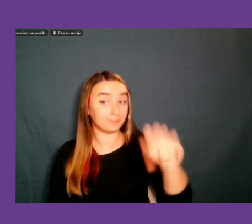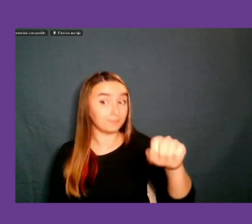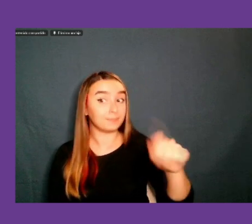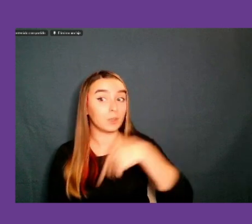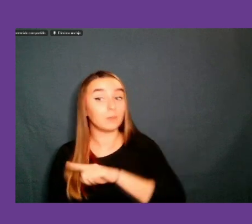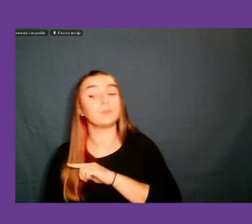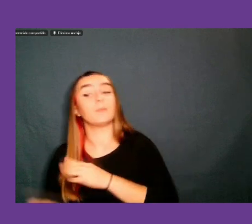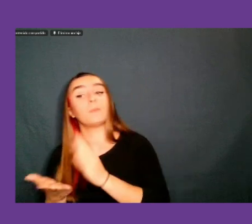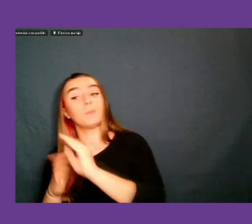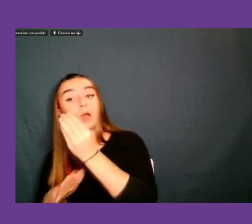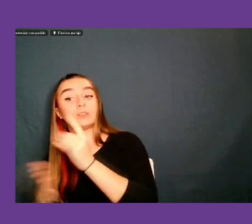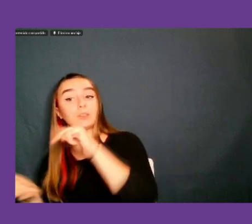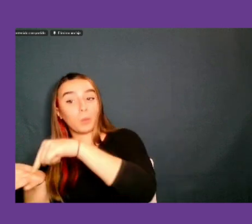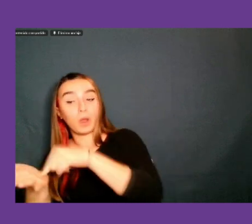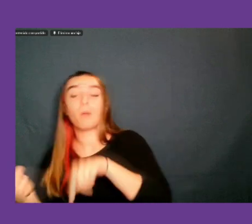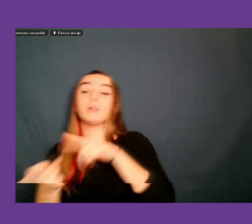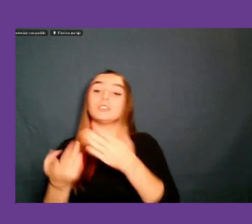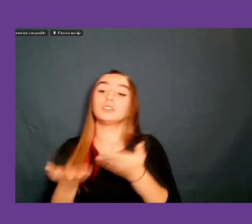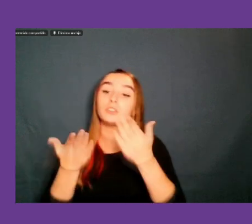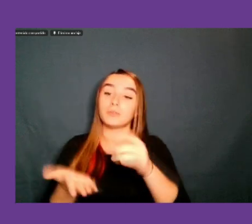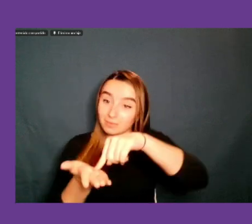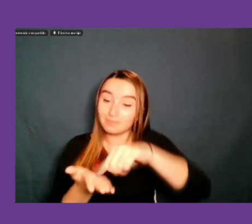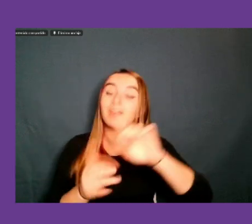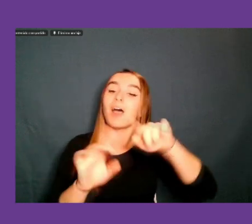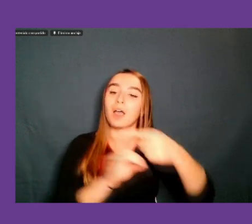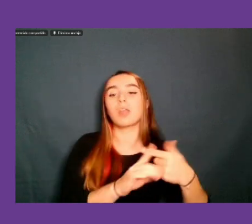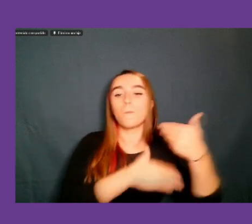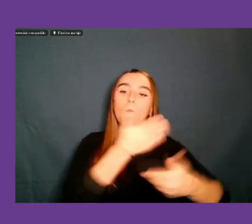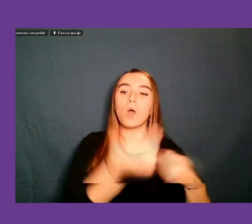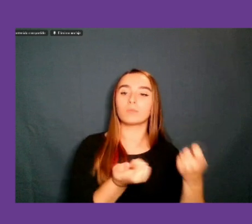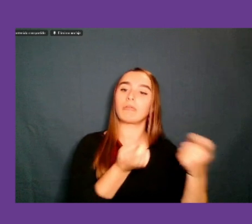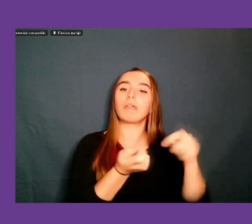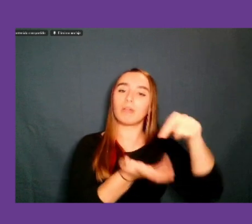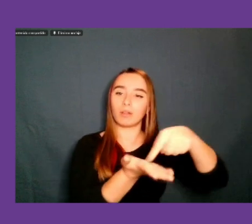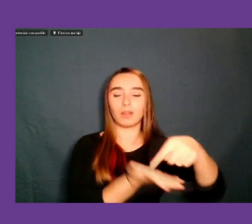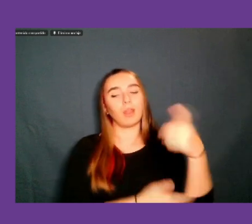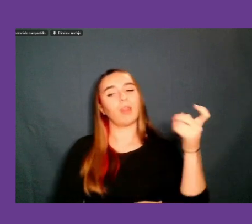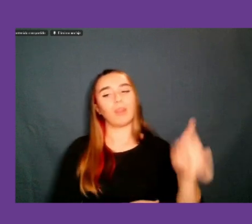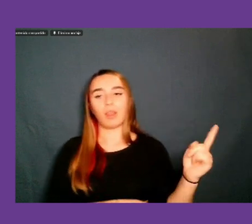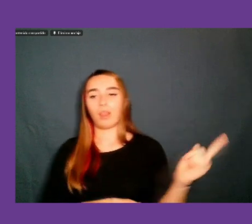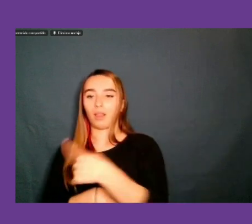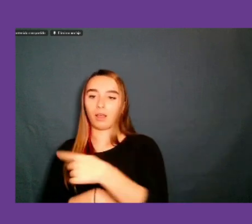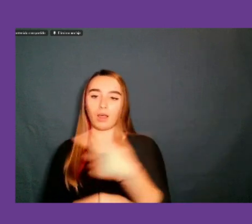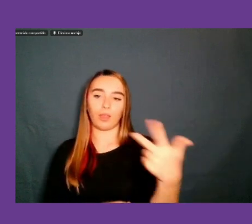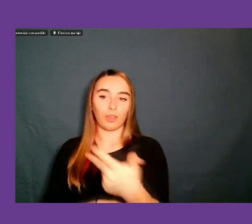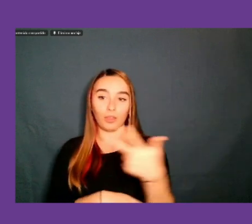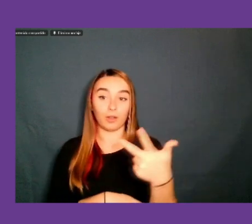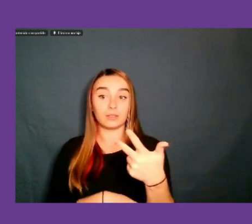services requirements, but also process management requirements. And it is the overall